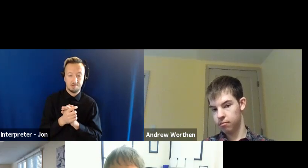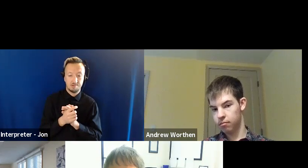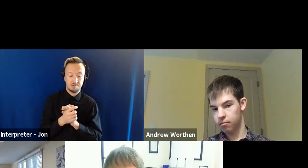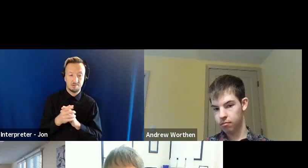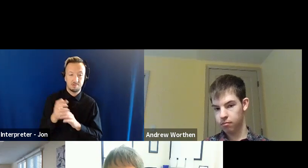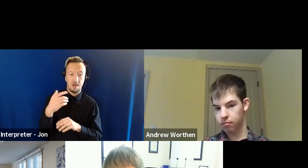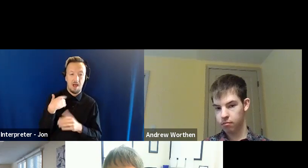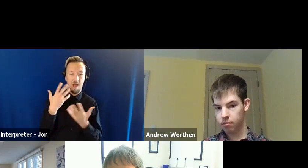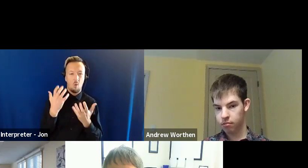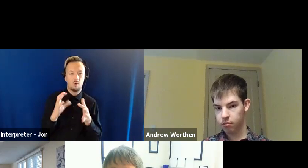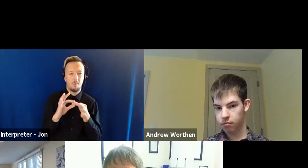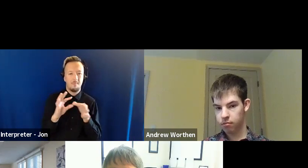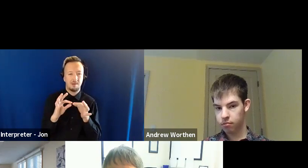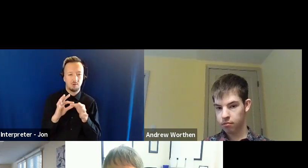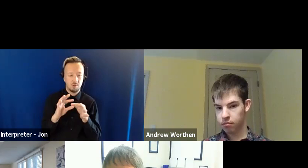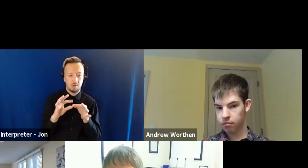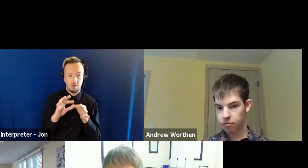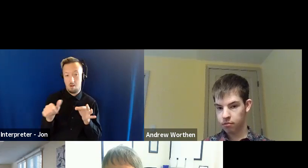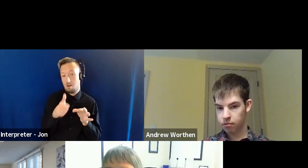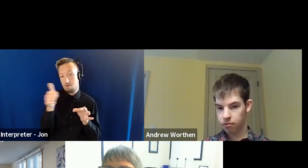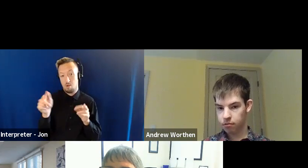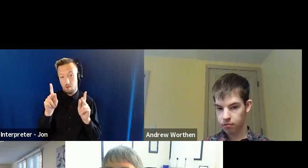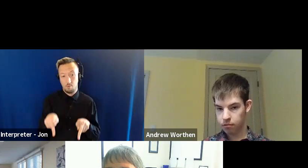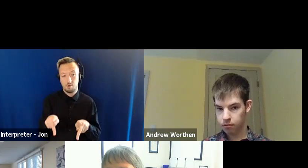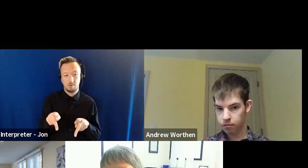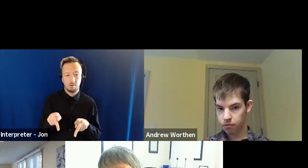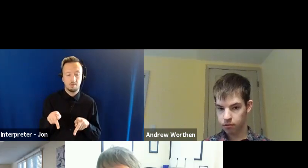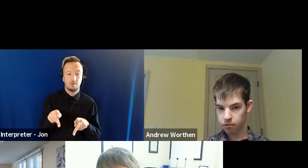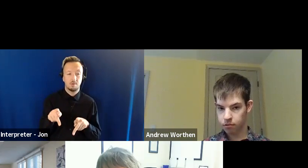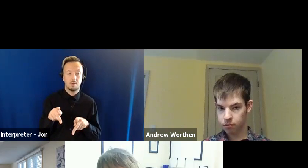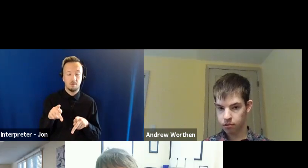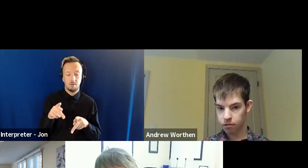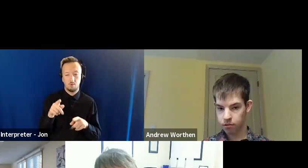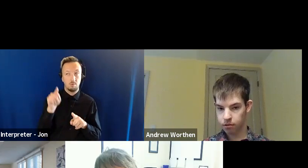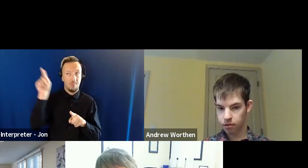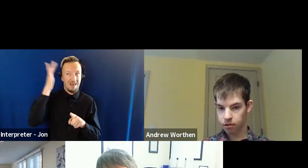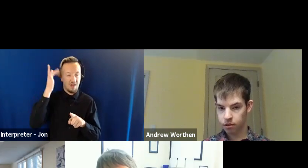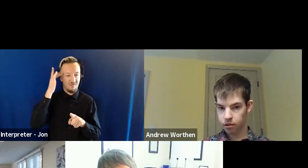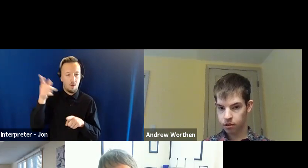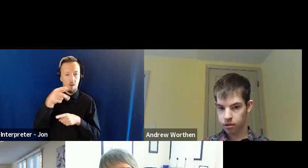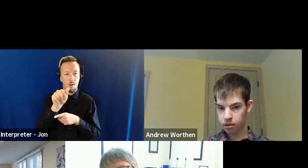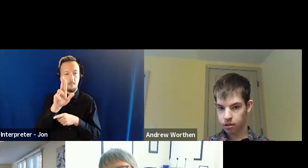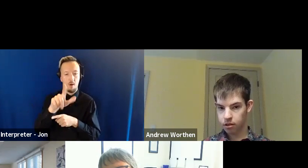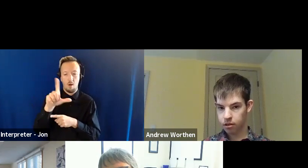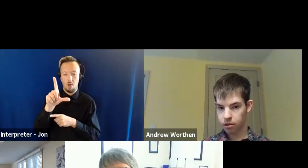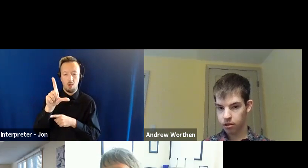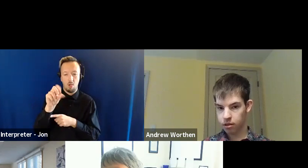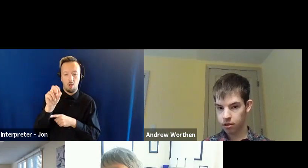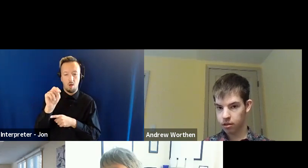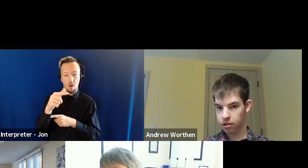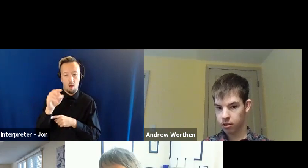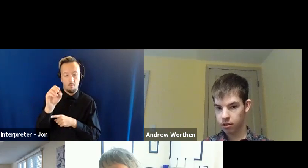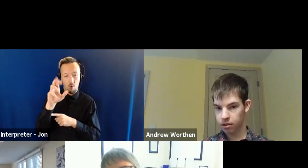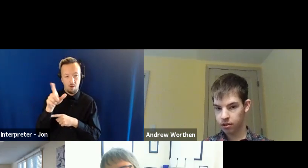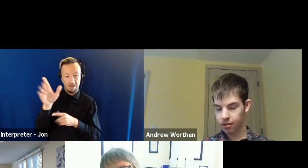want to mention one other person who's one of my favorites. This is a shout out to California. That's Paul Longmore. Paul Longmore burned